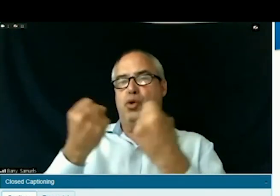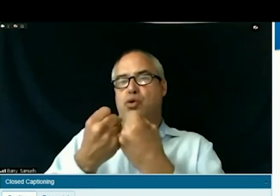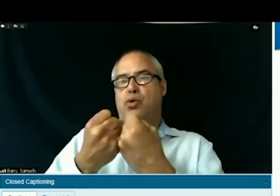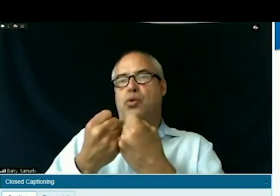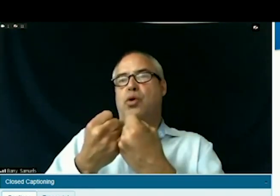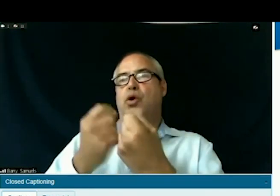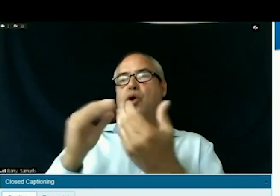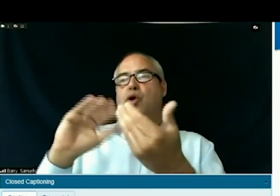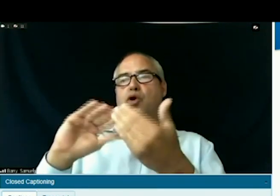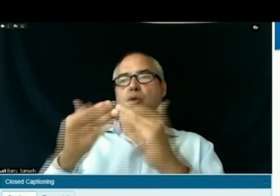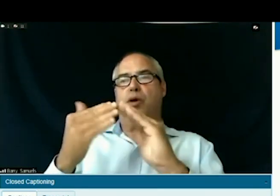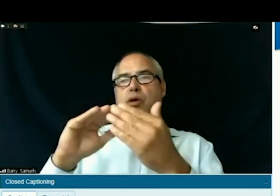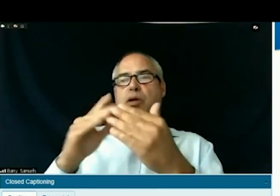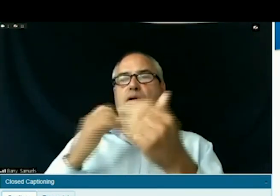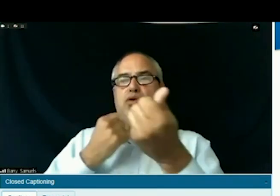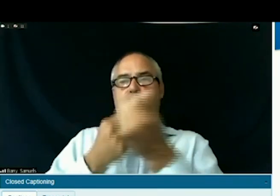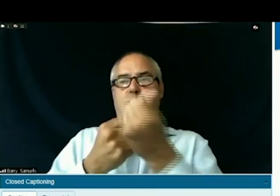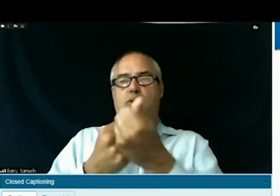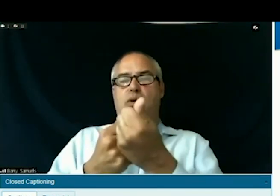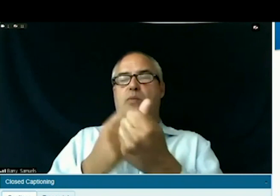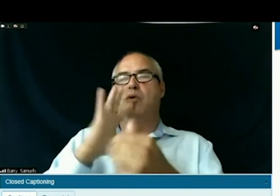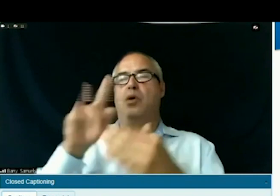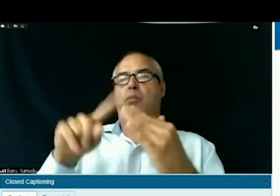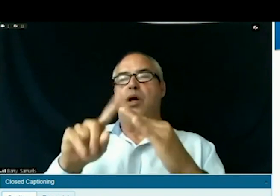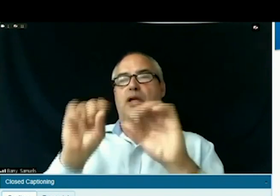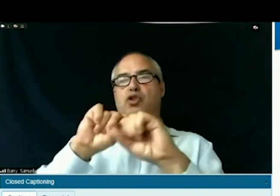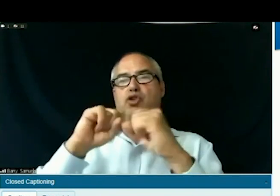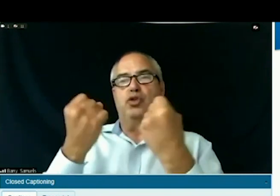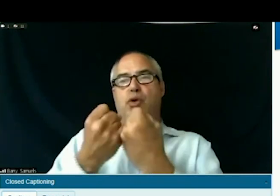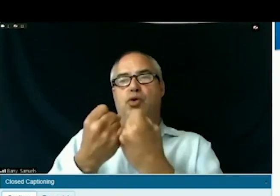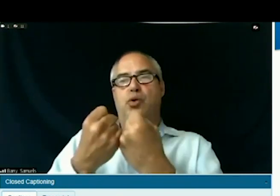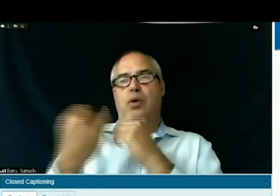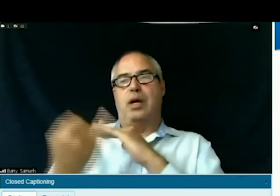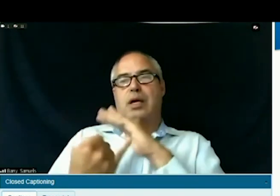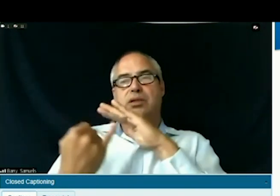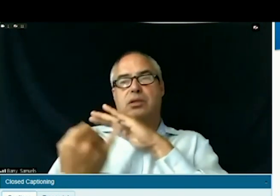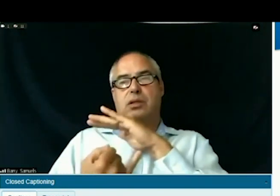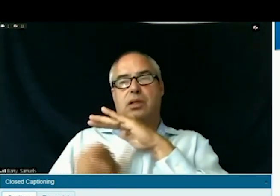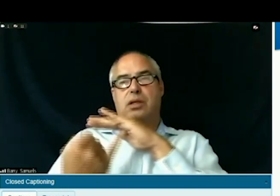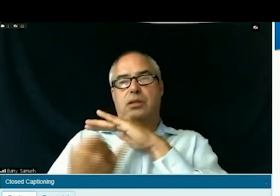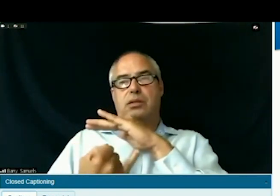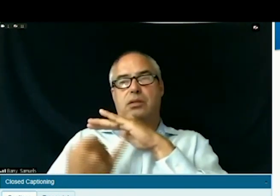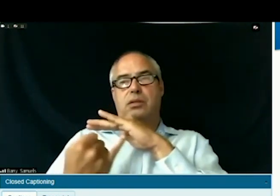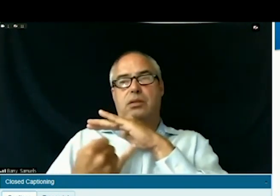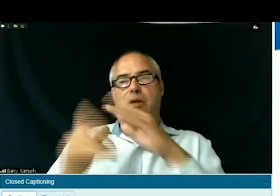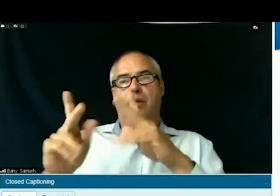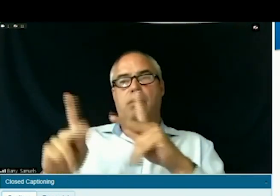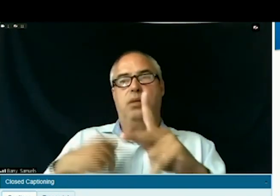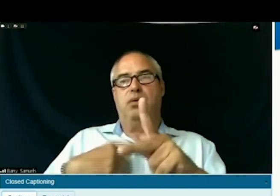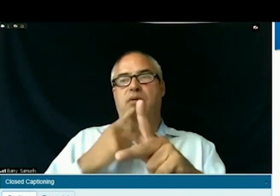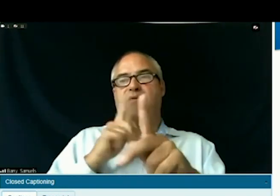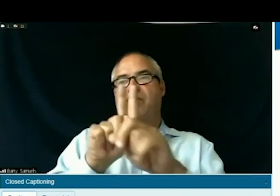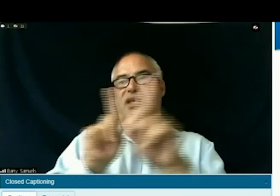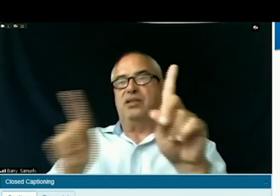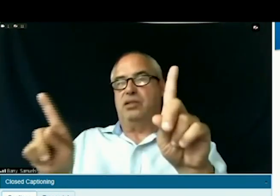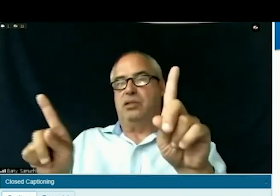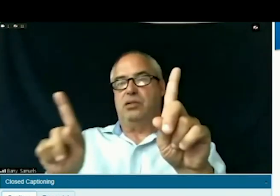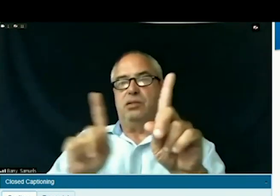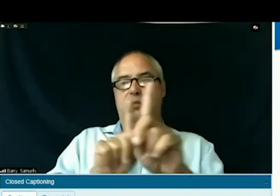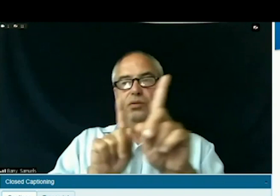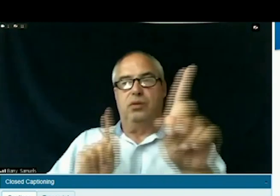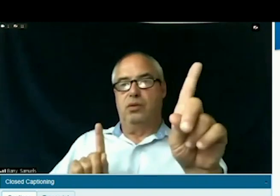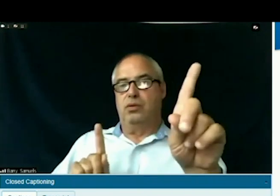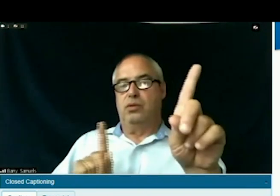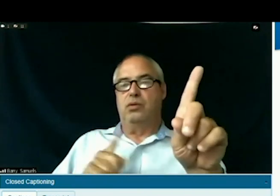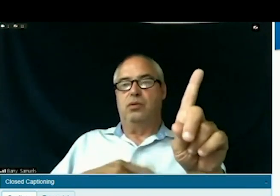talk about social isolation so much. And at a time when people were encouraged to physically distance, social isolation